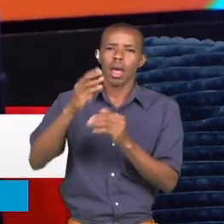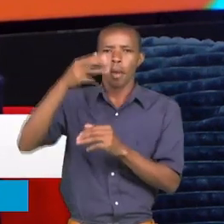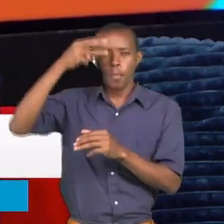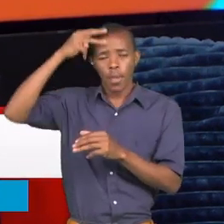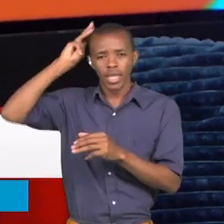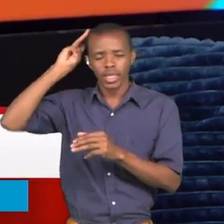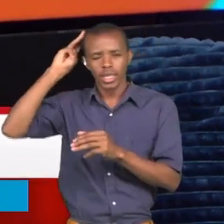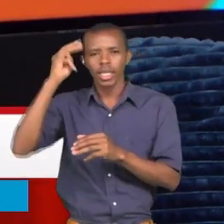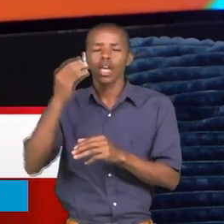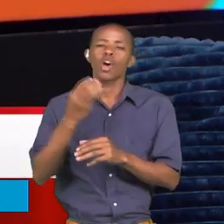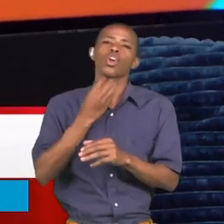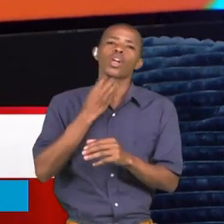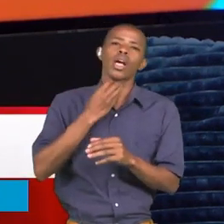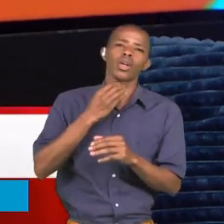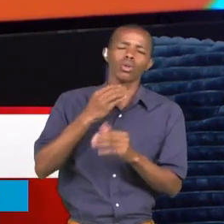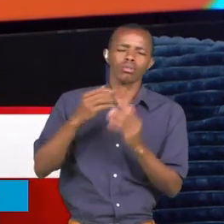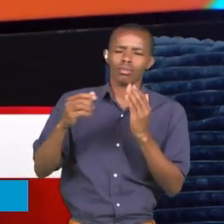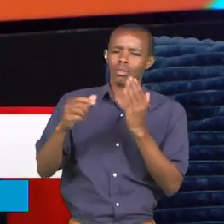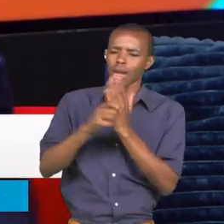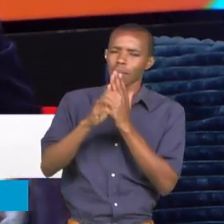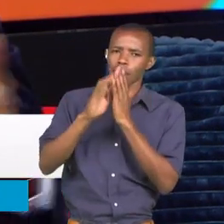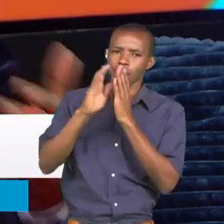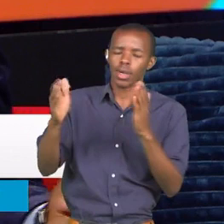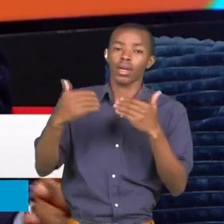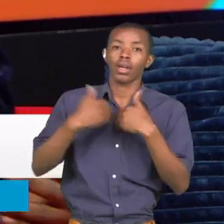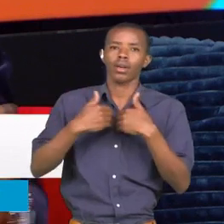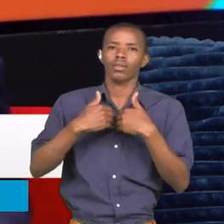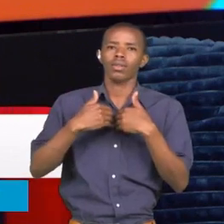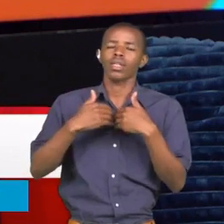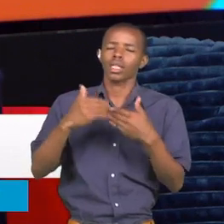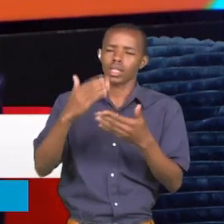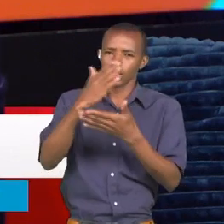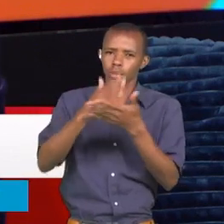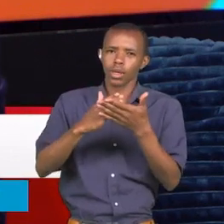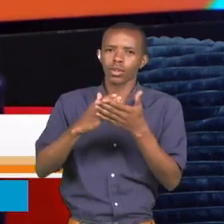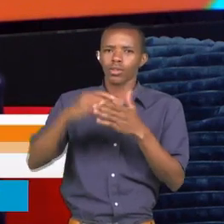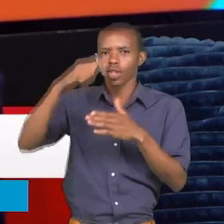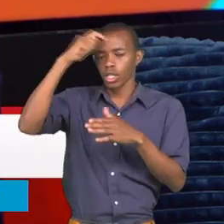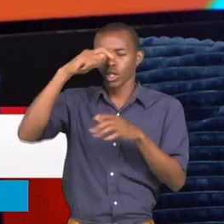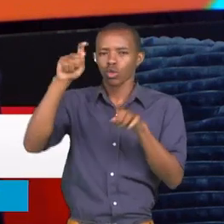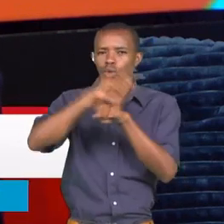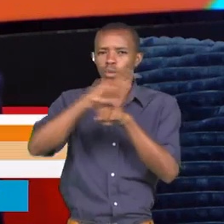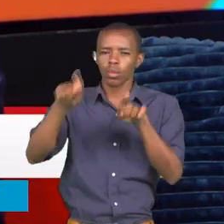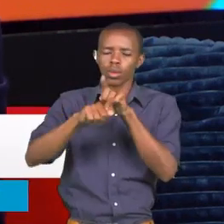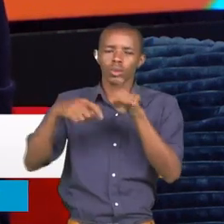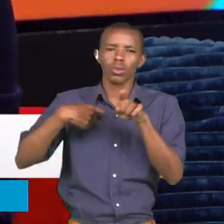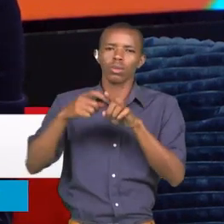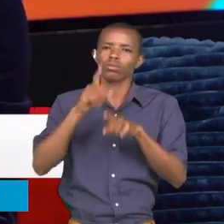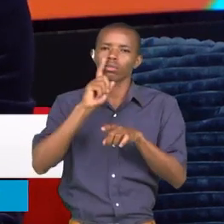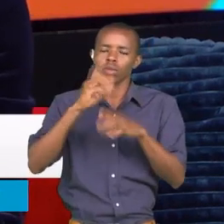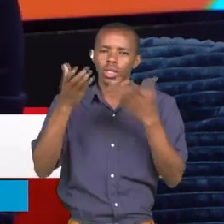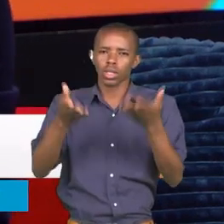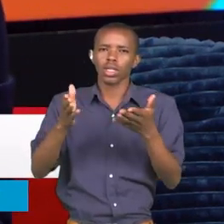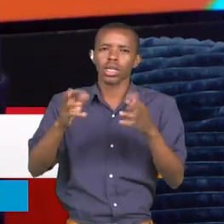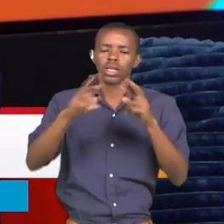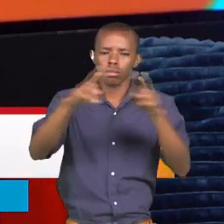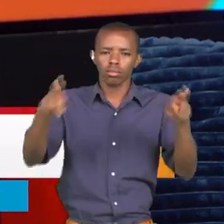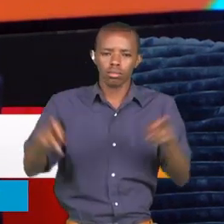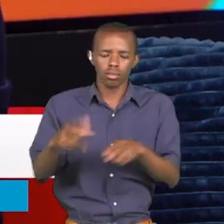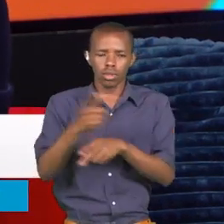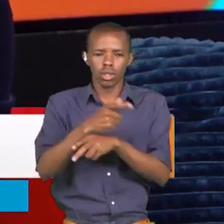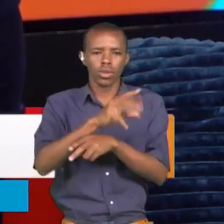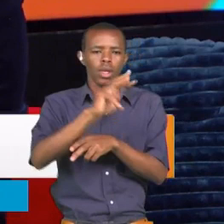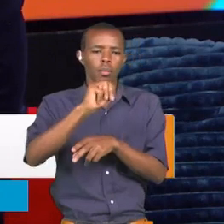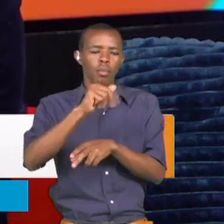associate themselves with the very big brands, and that's also part of intellectual property, which we'll be talking about here in the studio with Bwana Mark